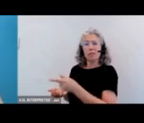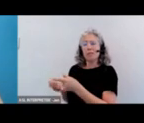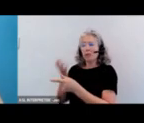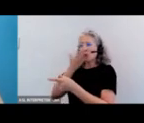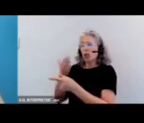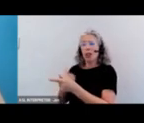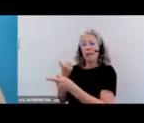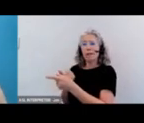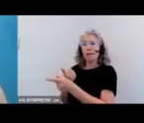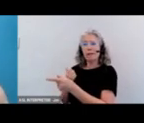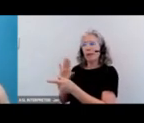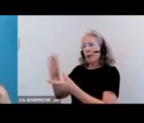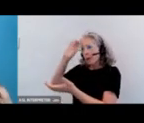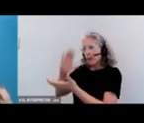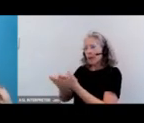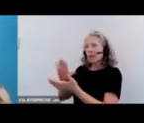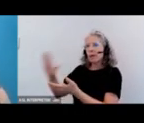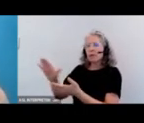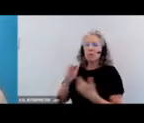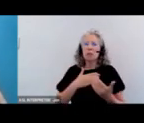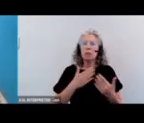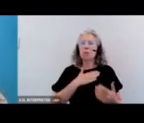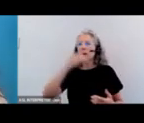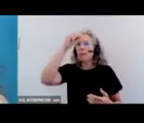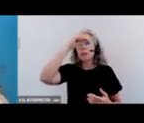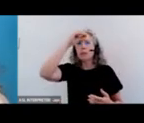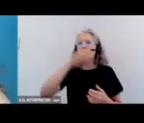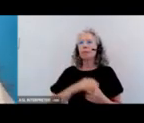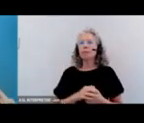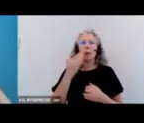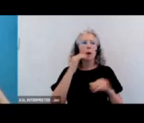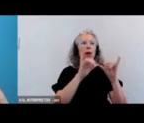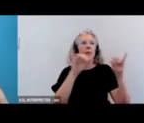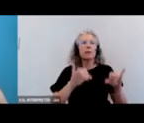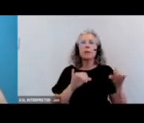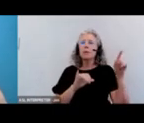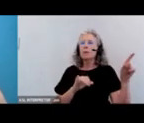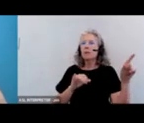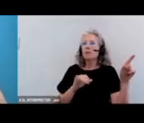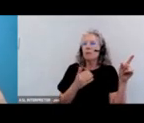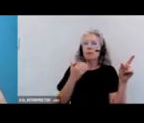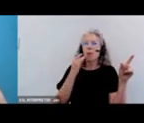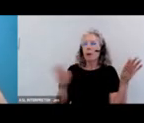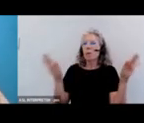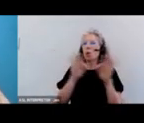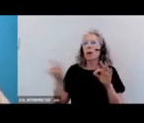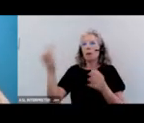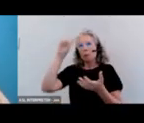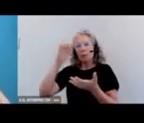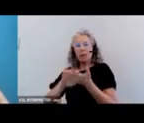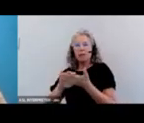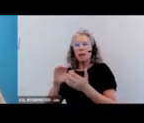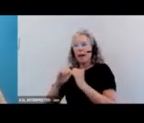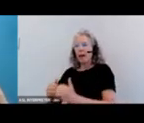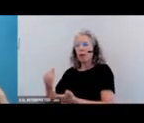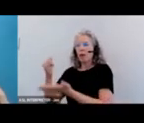good life, that, so, you know, why should the system, why should a mental health provider care that this person believes this is how their art